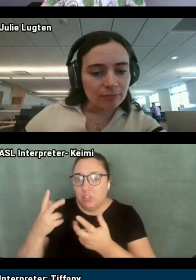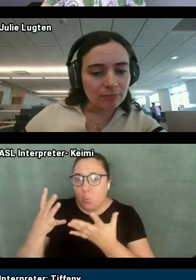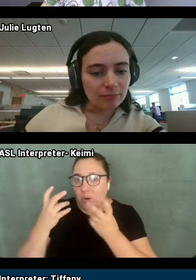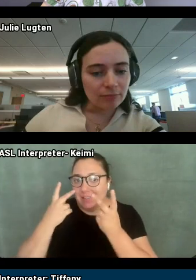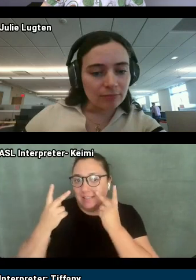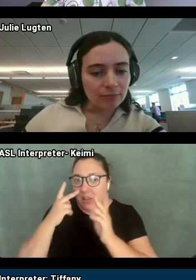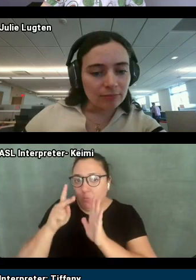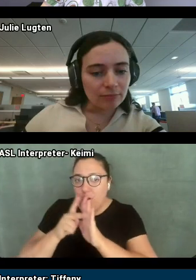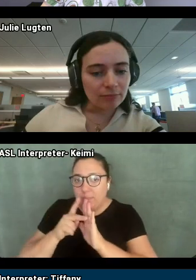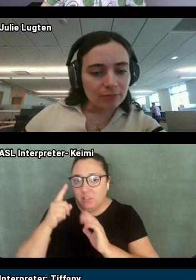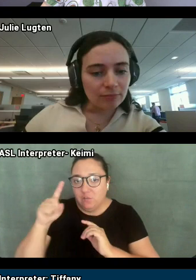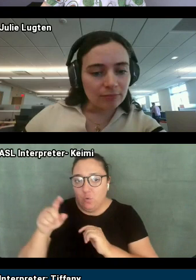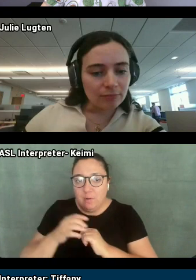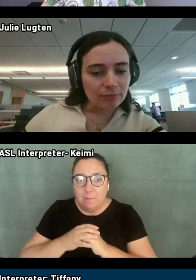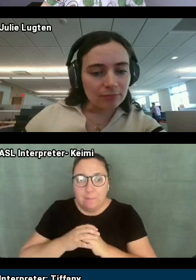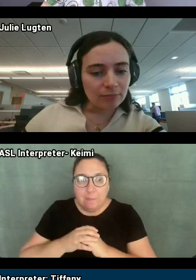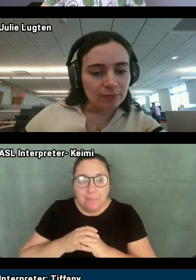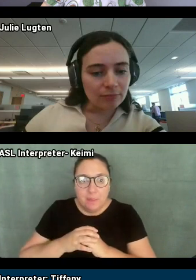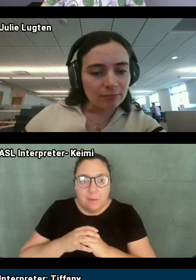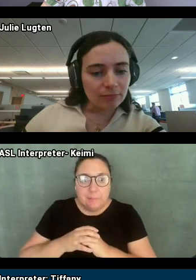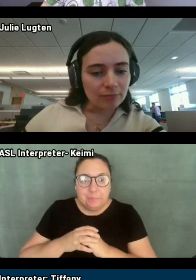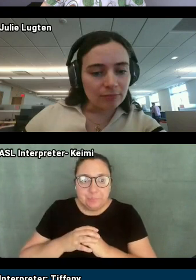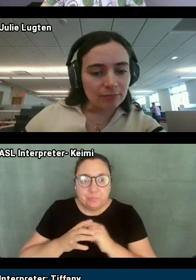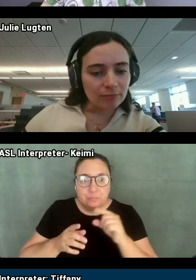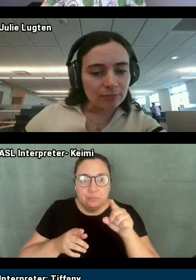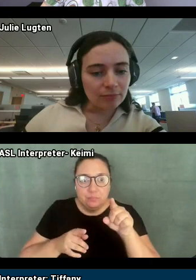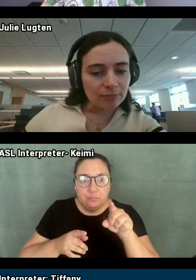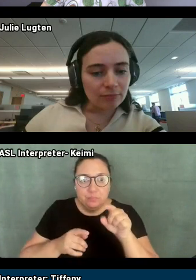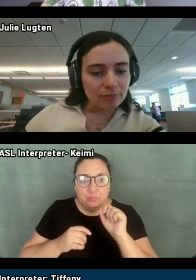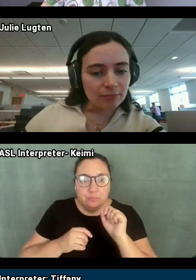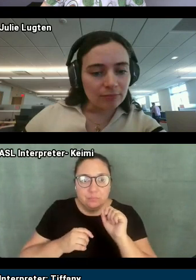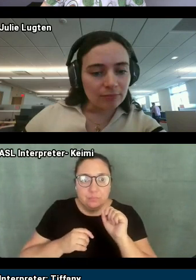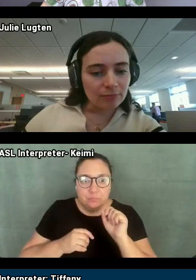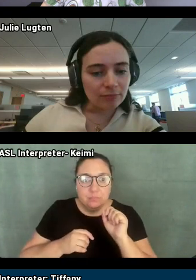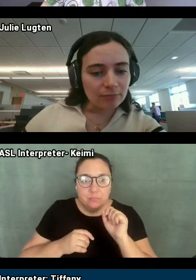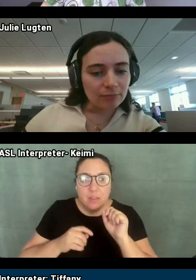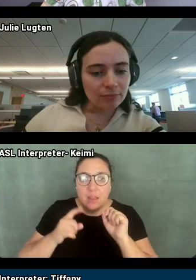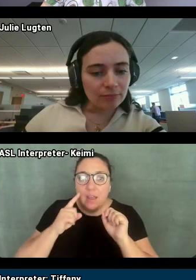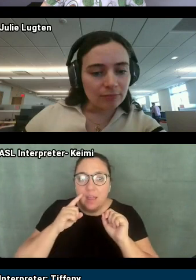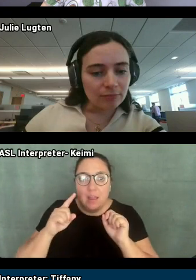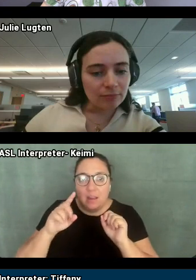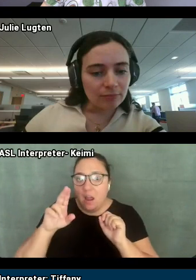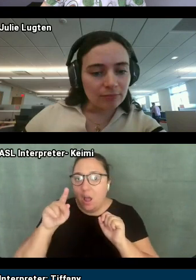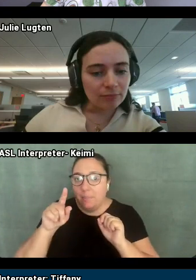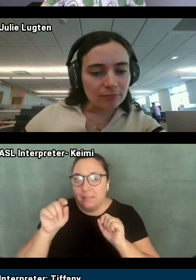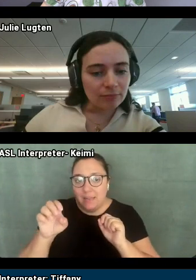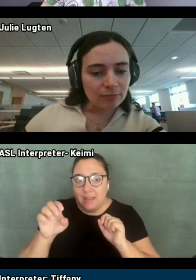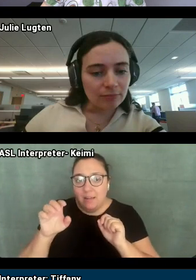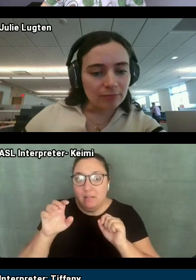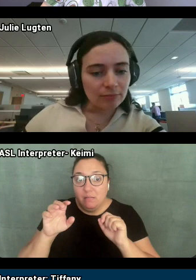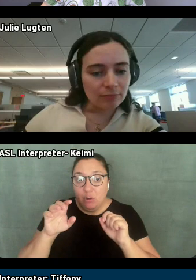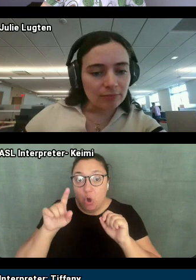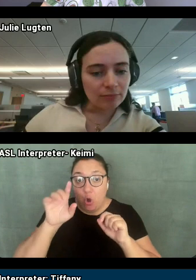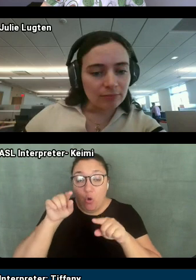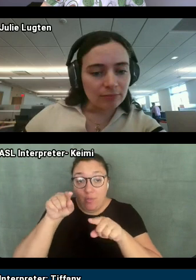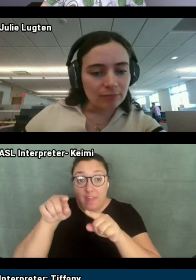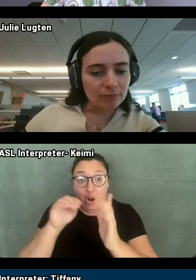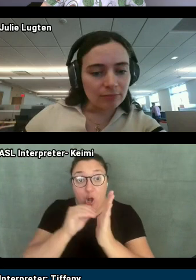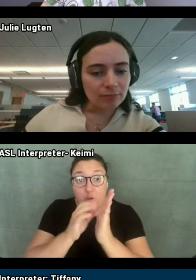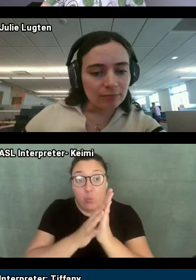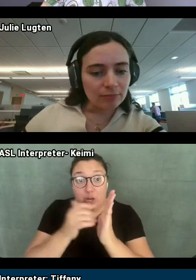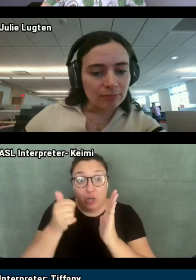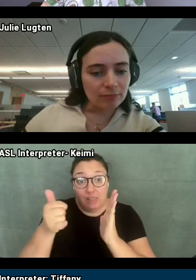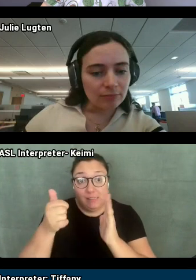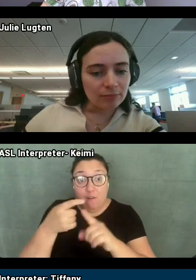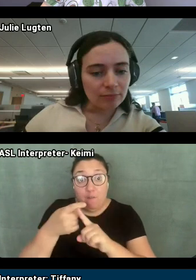for. And then I can even update these properties right on the company record, right from the